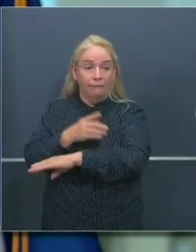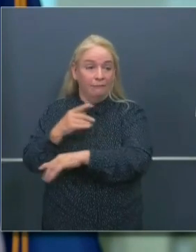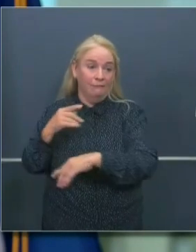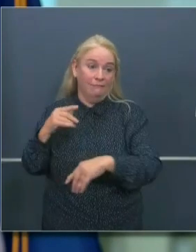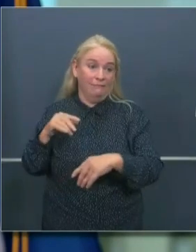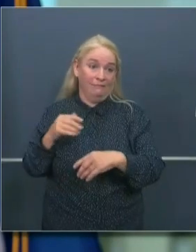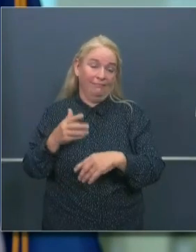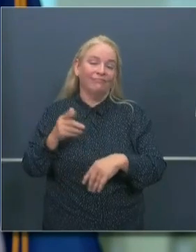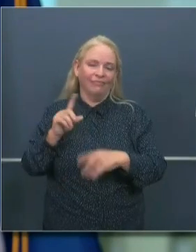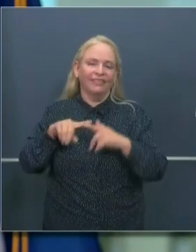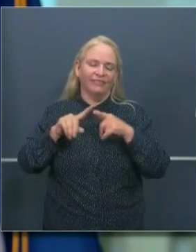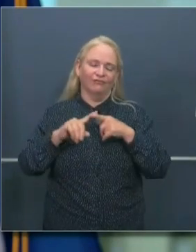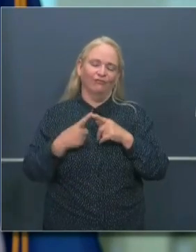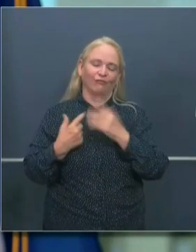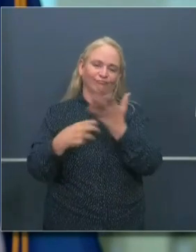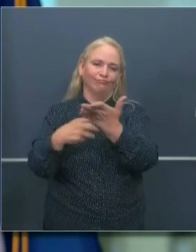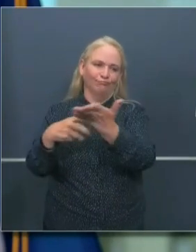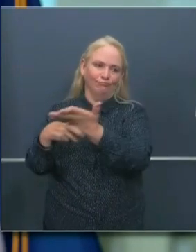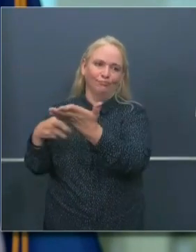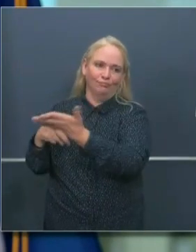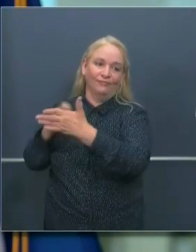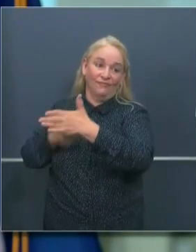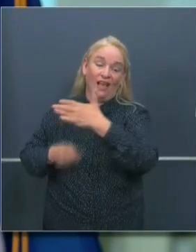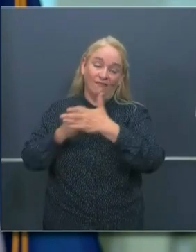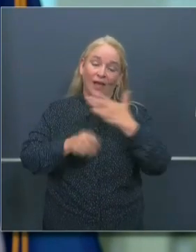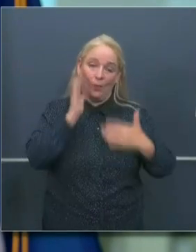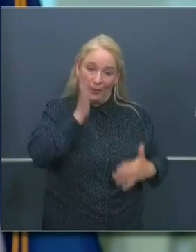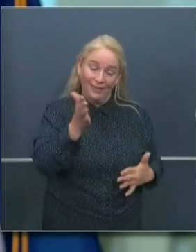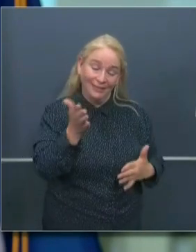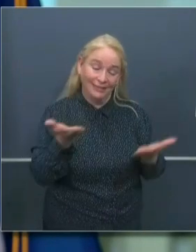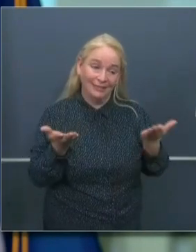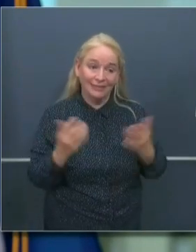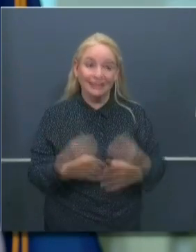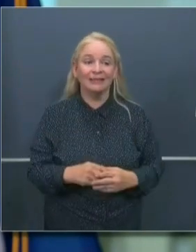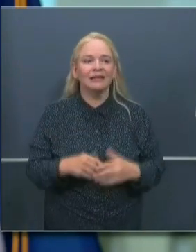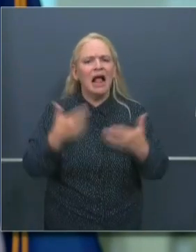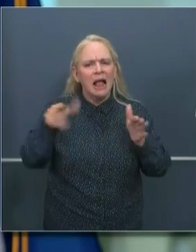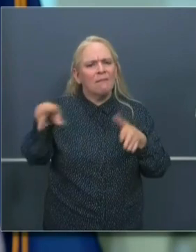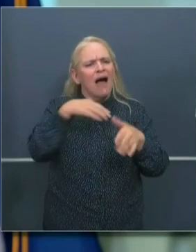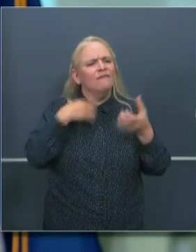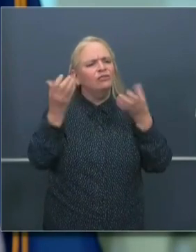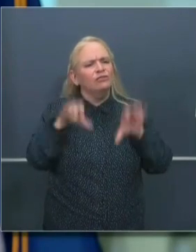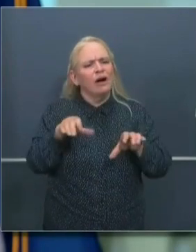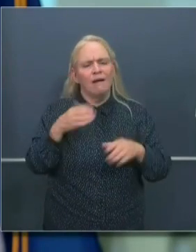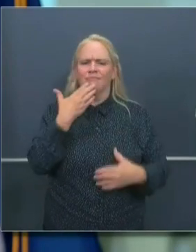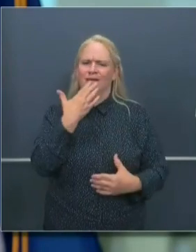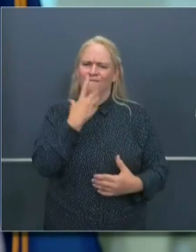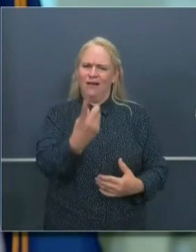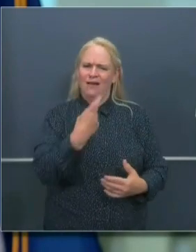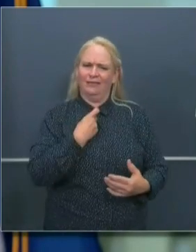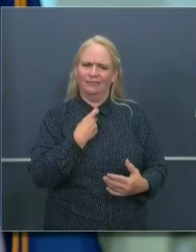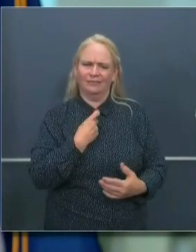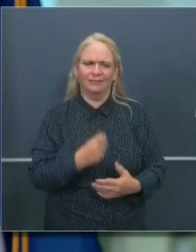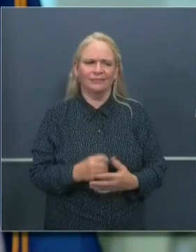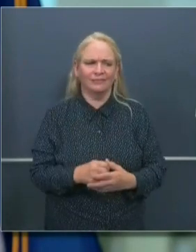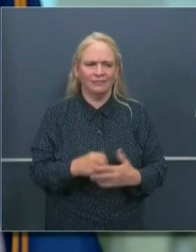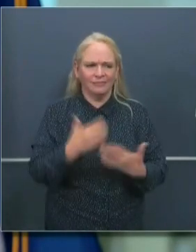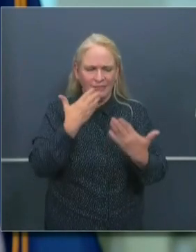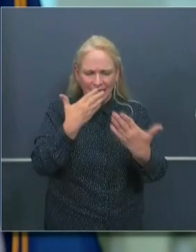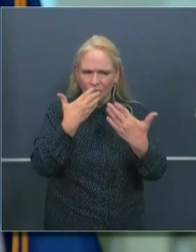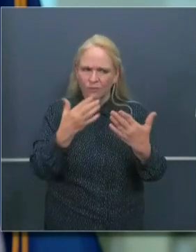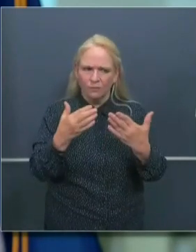think citations are warranted where there's abuse. So thank you for the opportunity to reinforce what I said